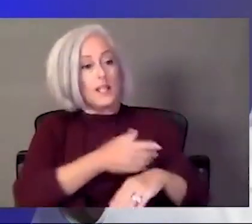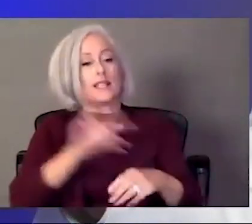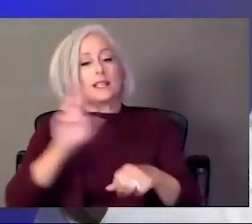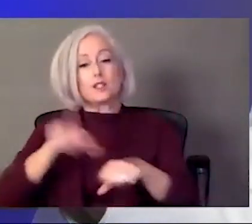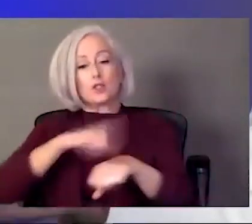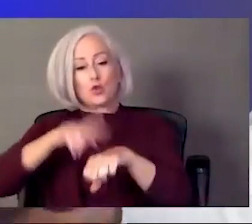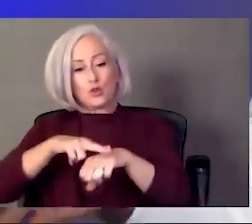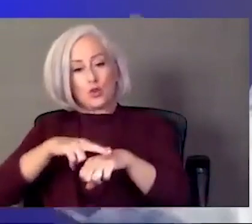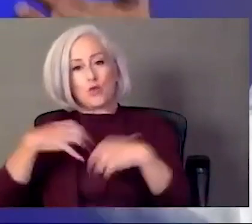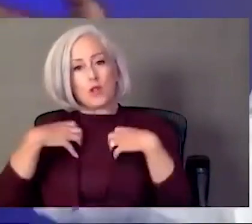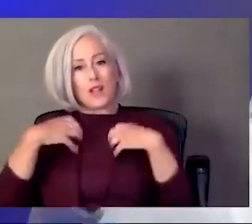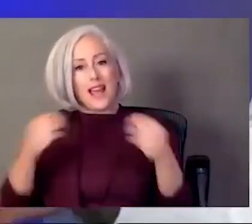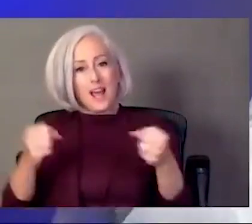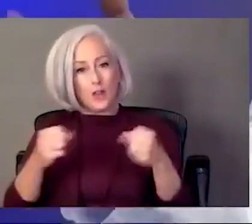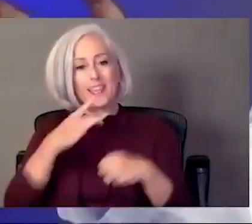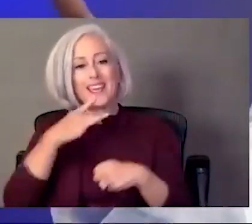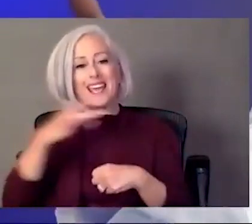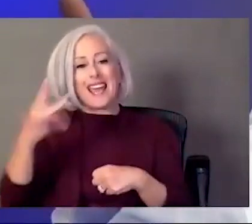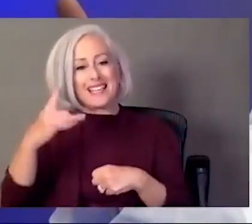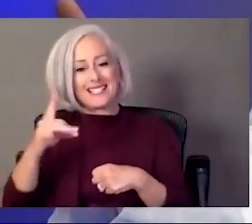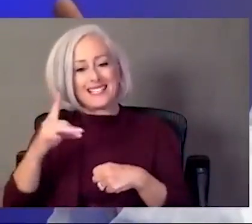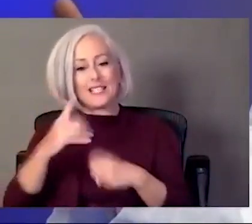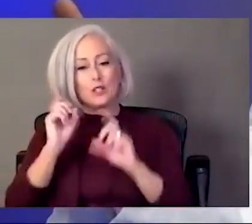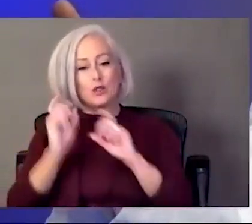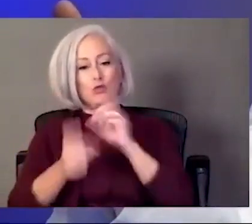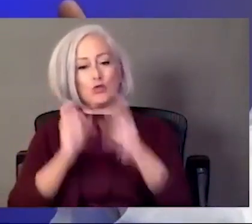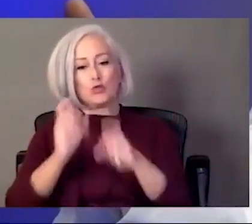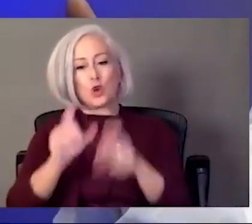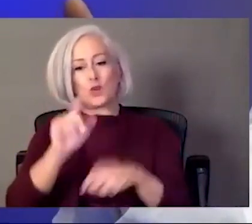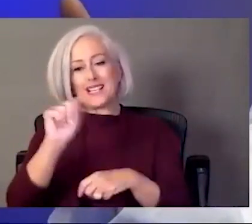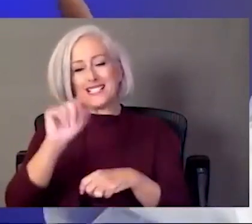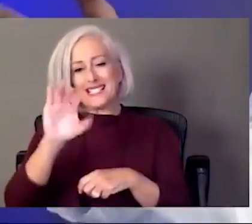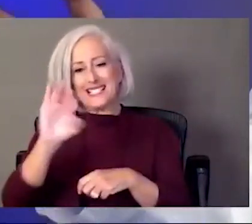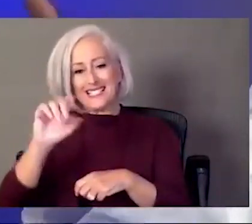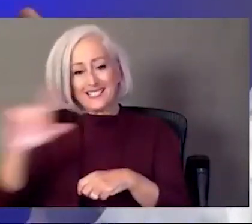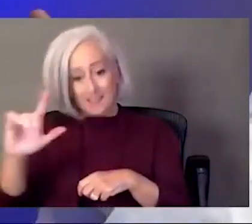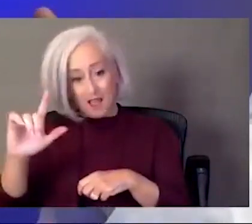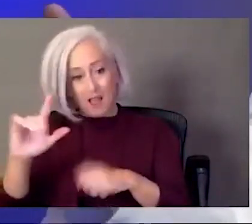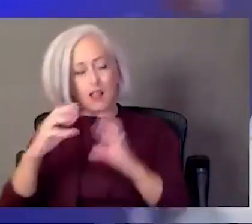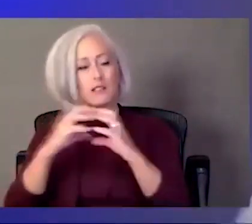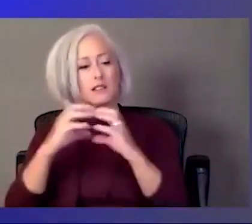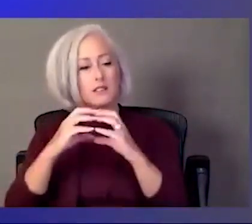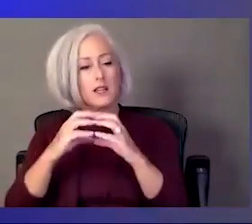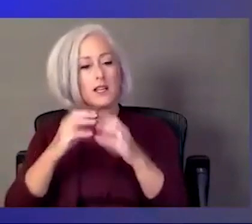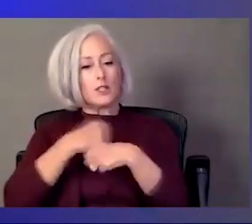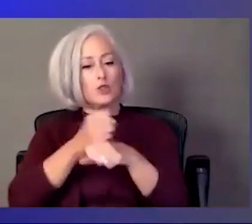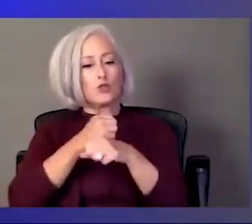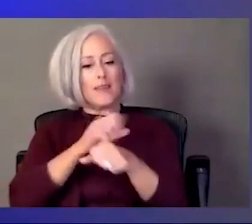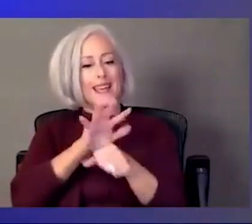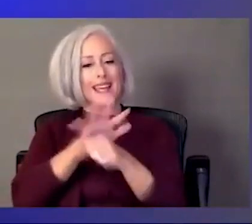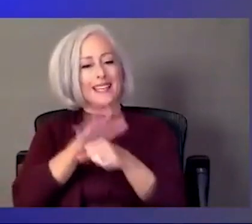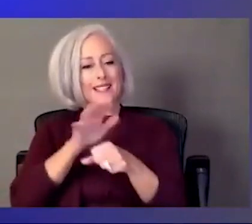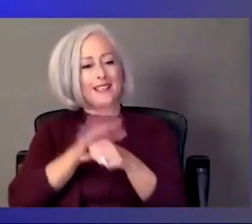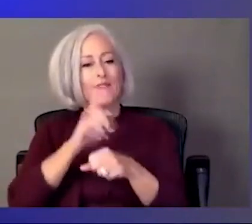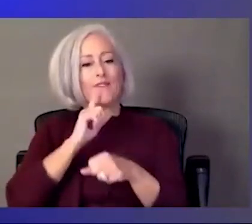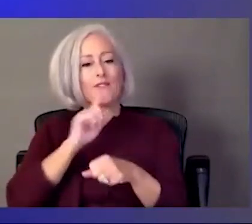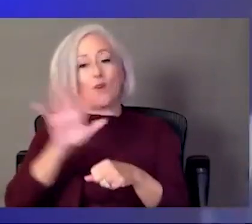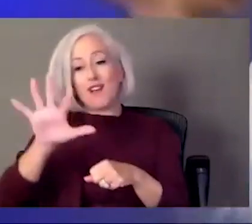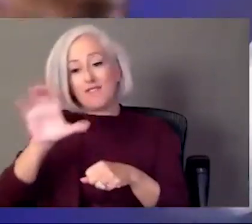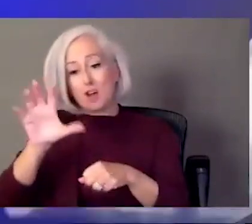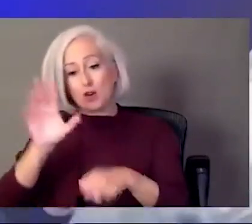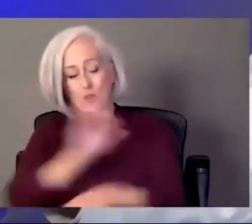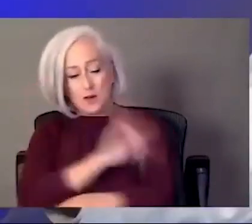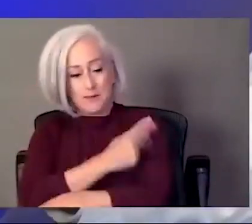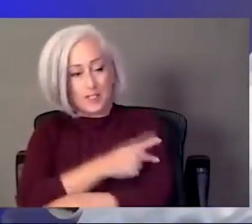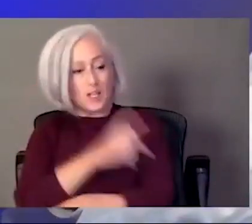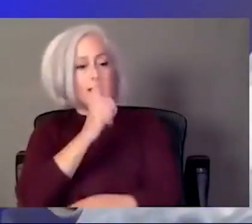T cells, make enough T cells, CAR T cells, for 500 patients rather than individualize it for the patient.